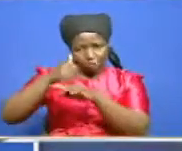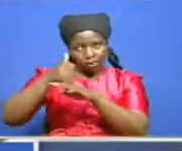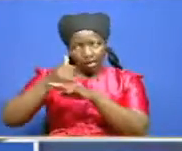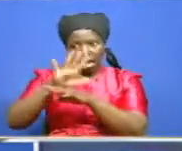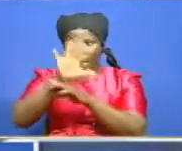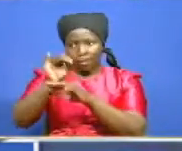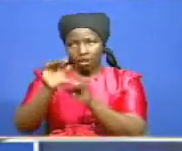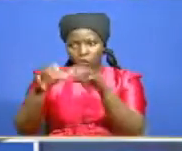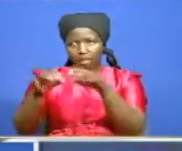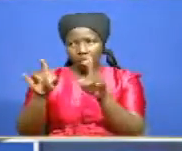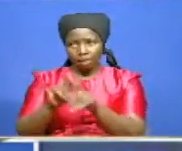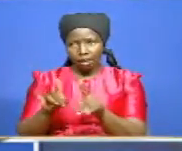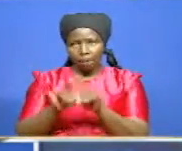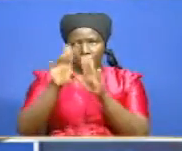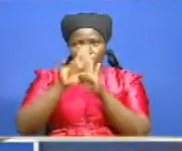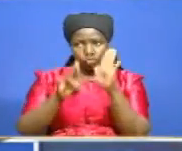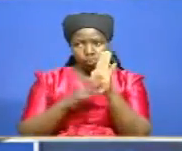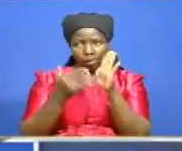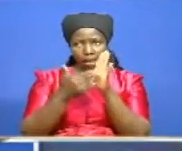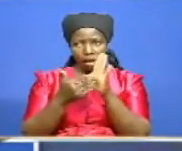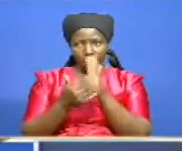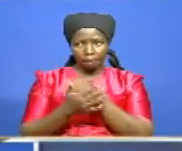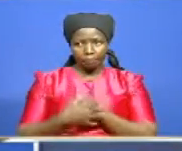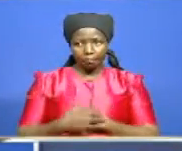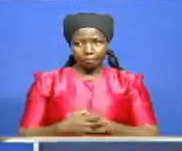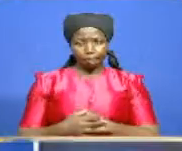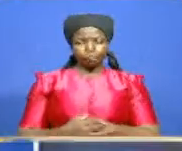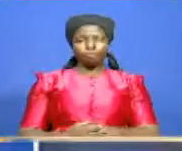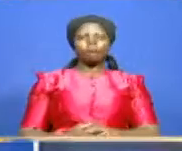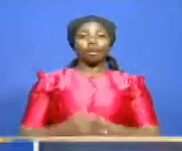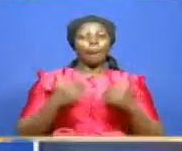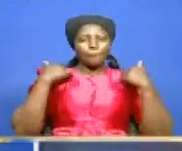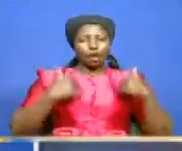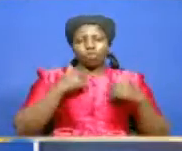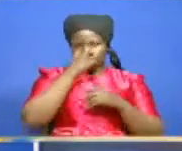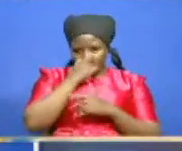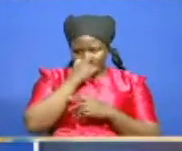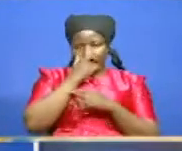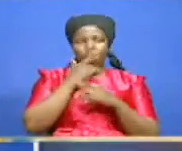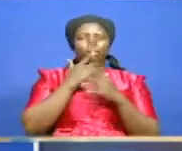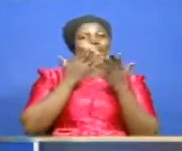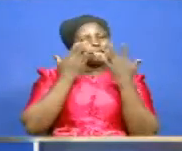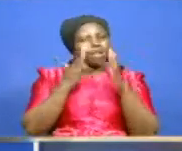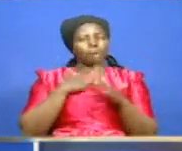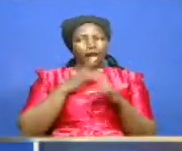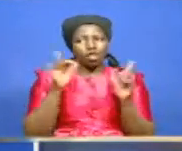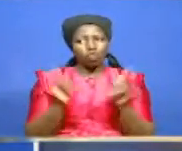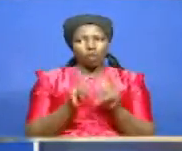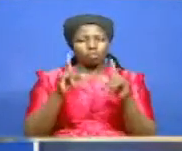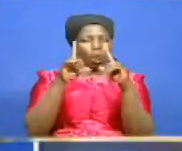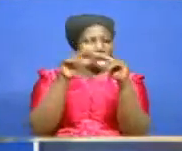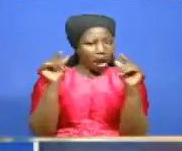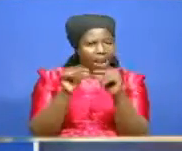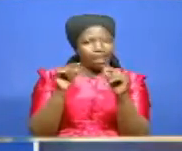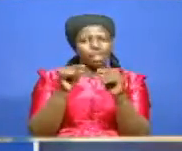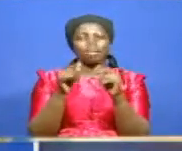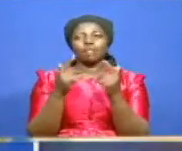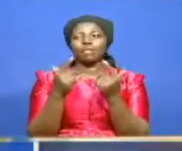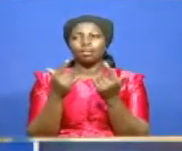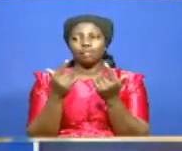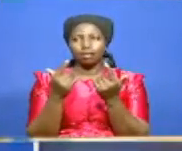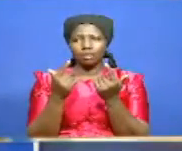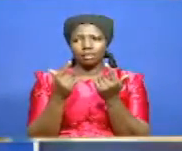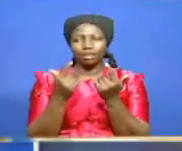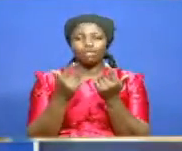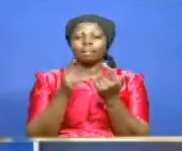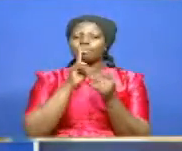also the protocol thereof. I wish to conclude my short remarks by pledging my